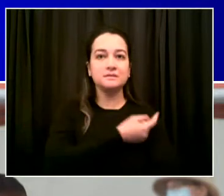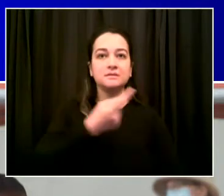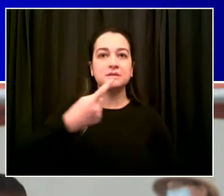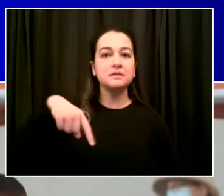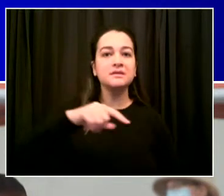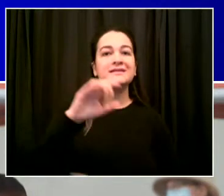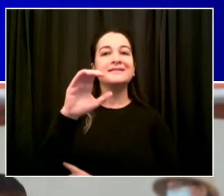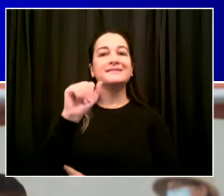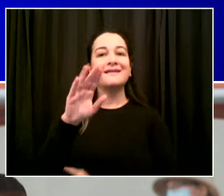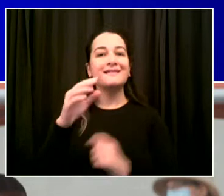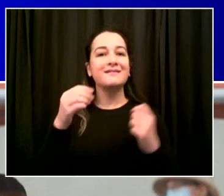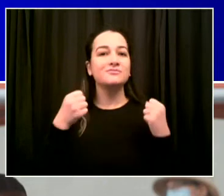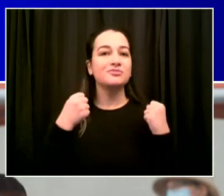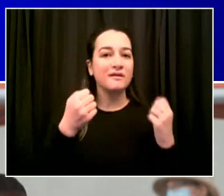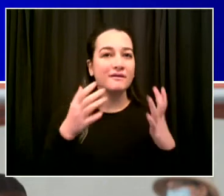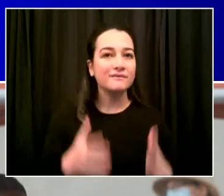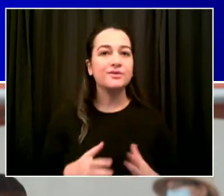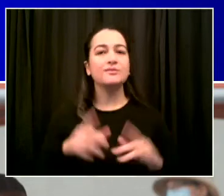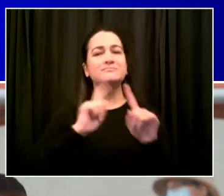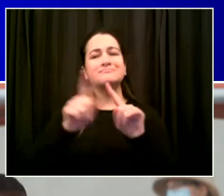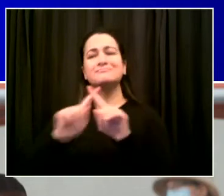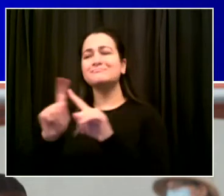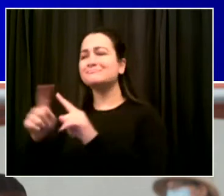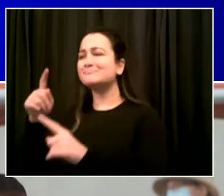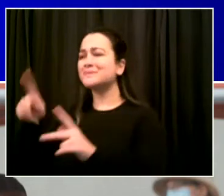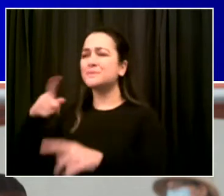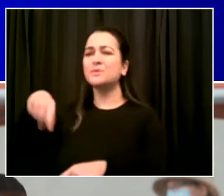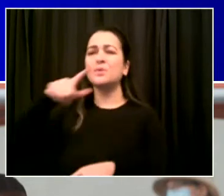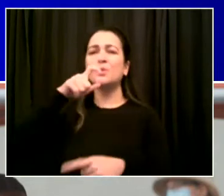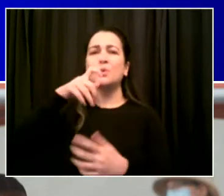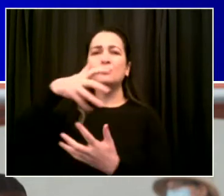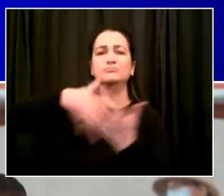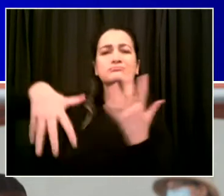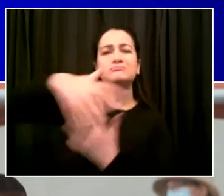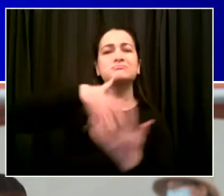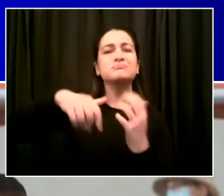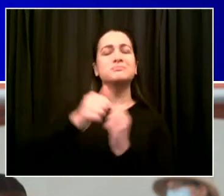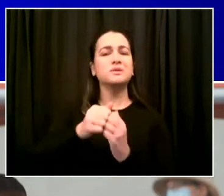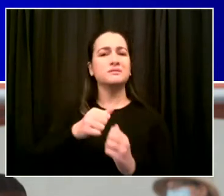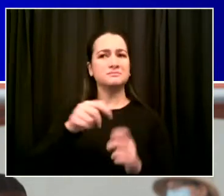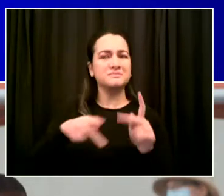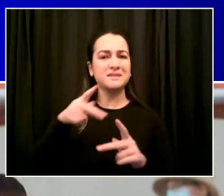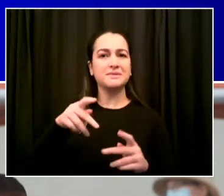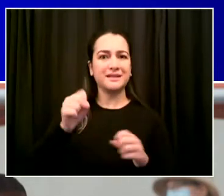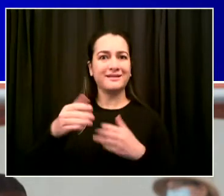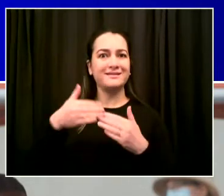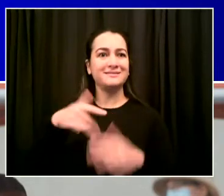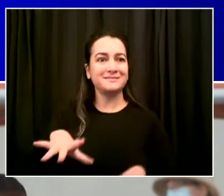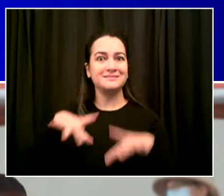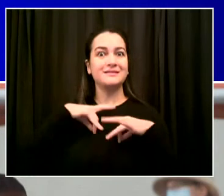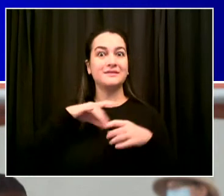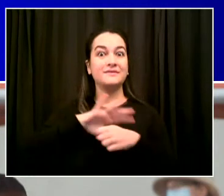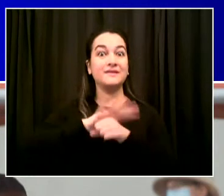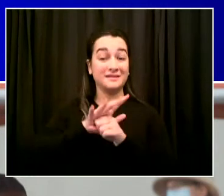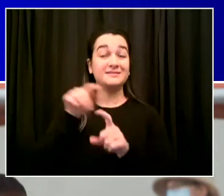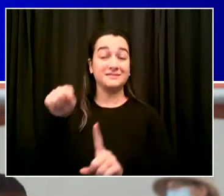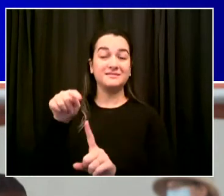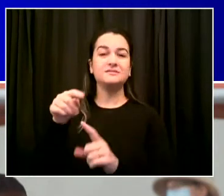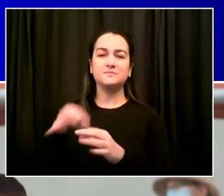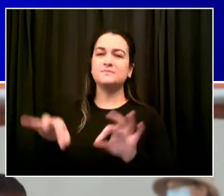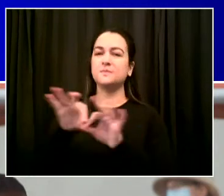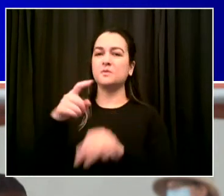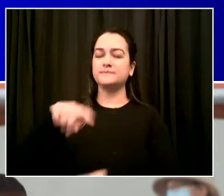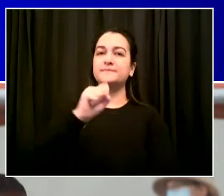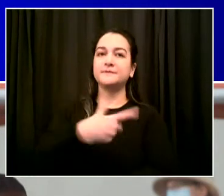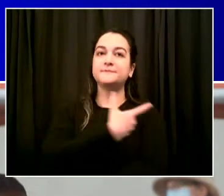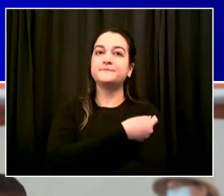people who live in facilities for developmentally disabled people and those who work there. We want